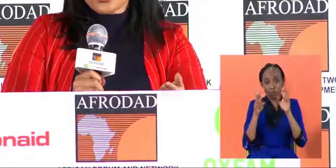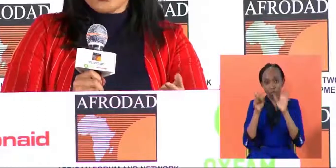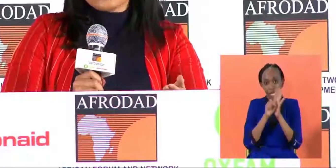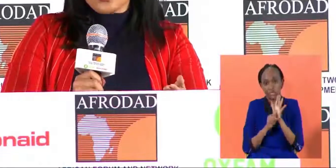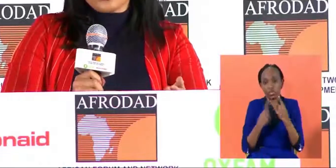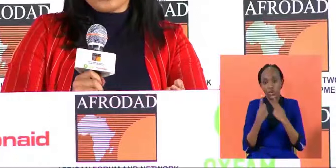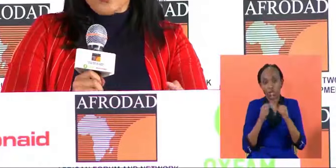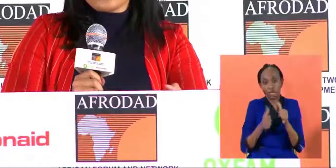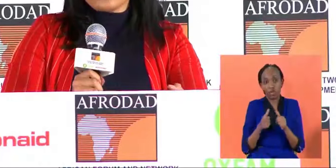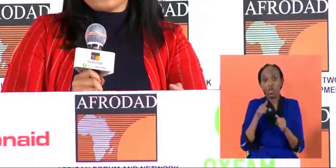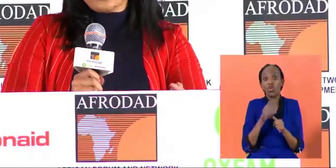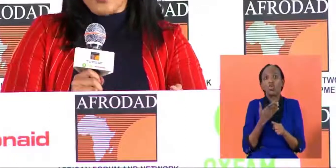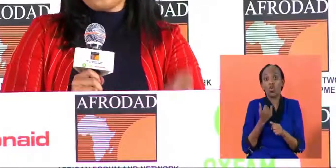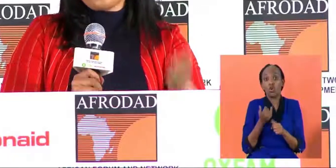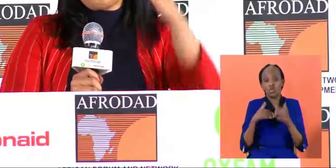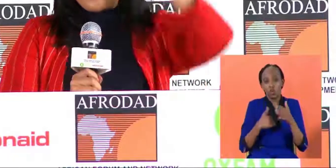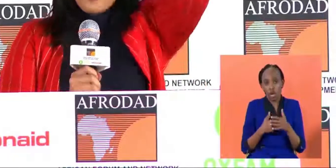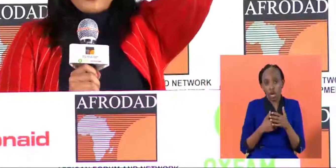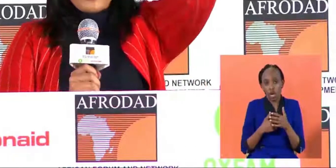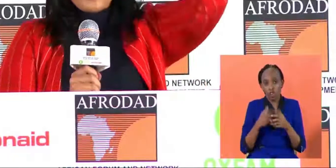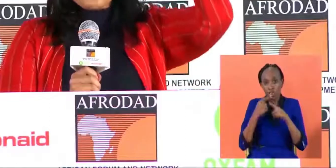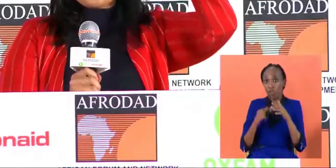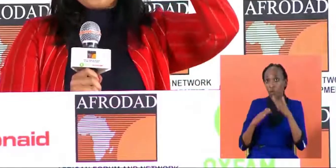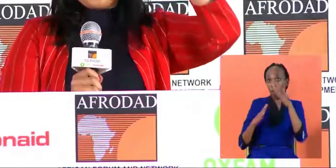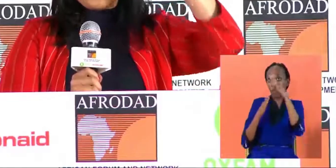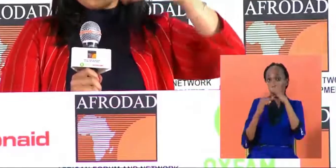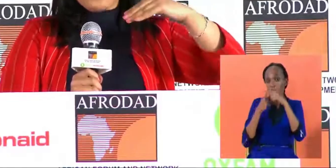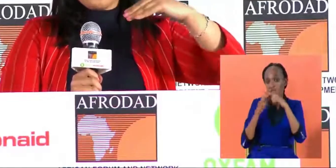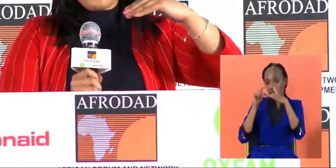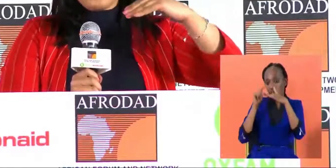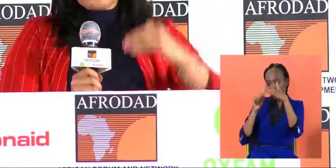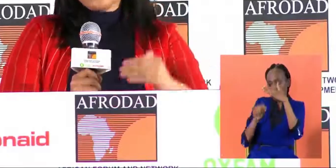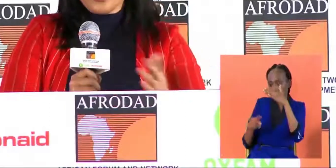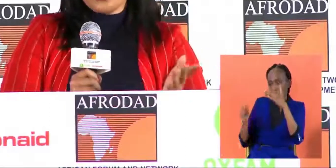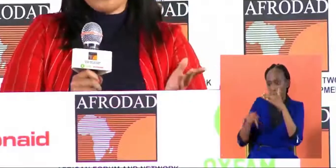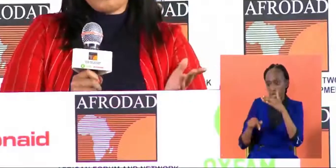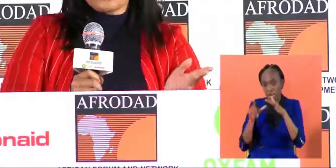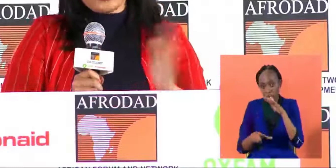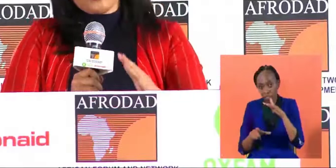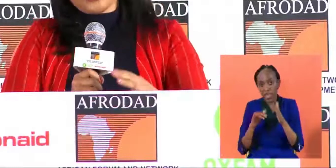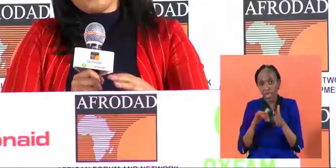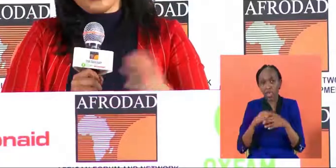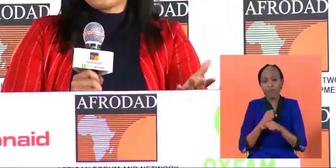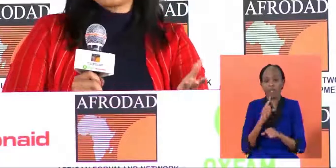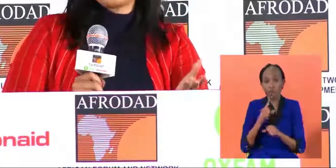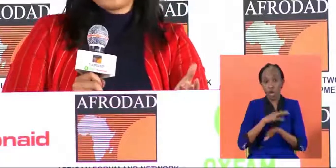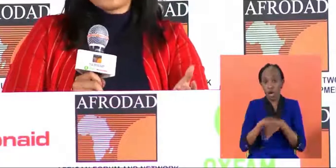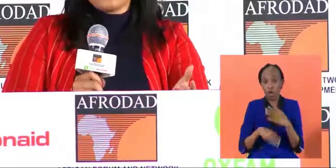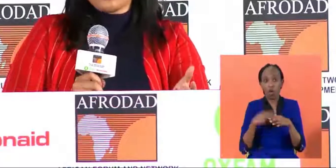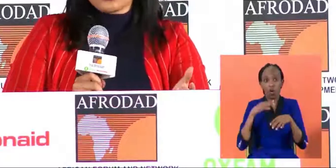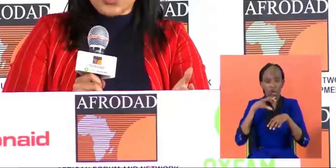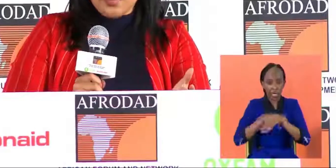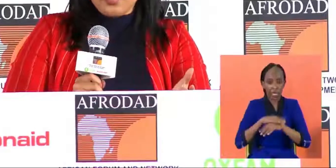is. So you want to have it from up here and then trickle it down, and that way you make sure that everybody brings something